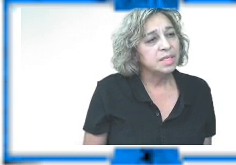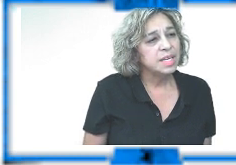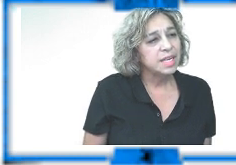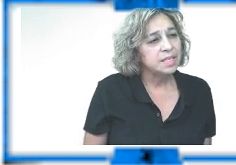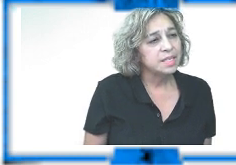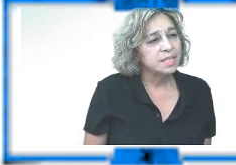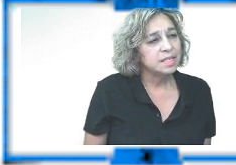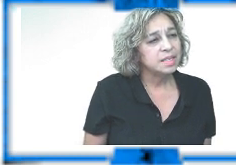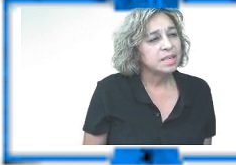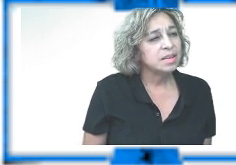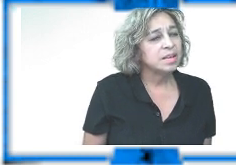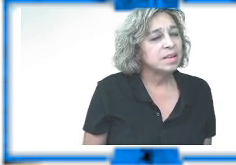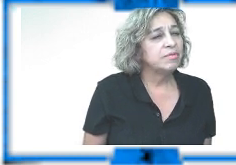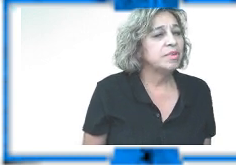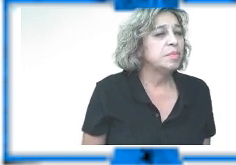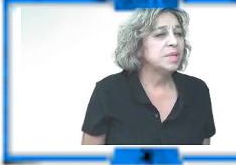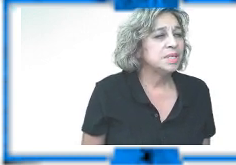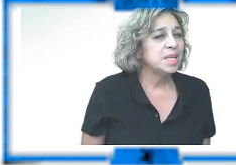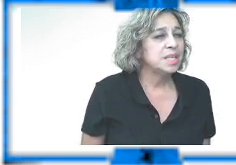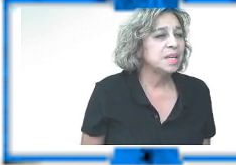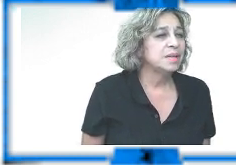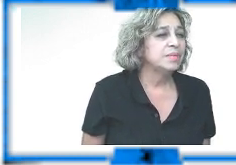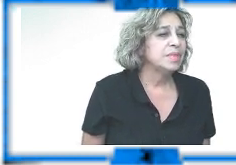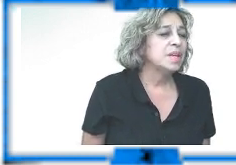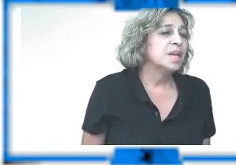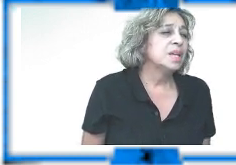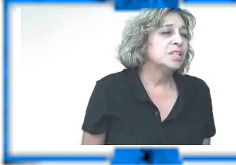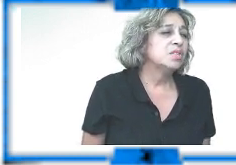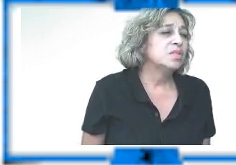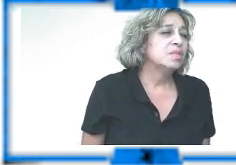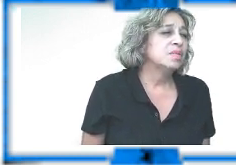condoning debts from Hacienda.